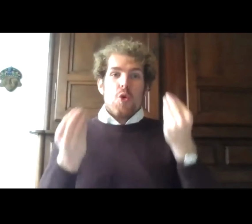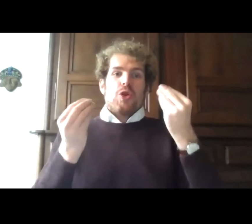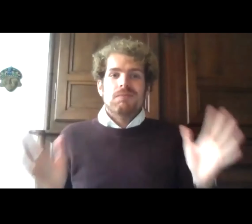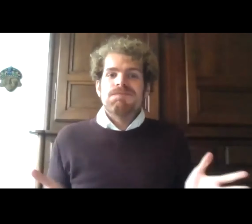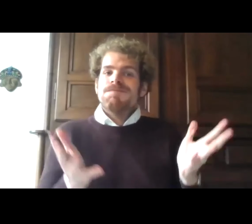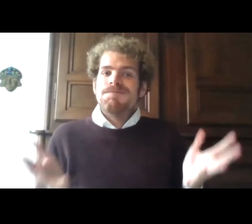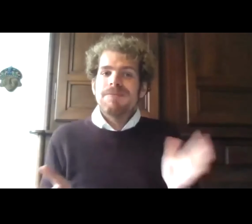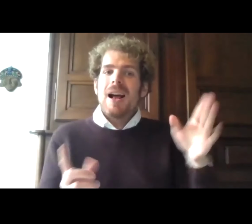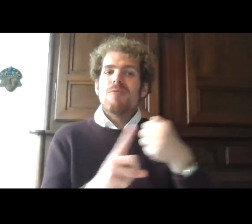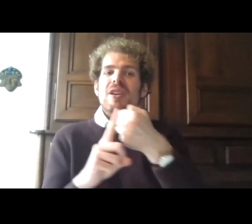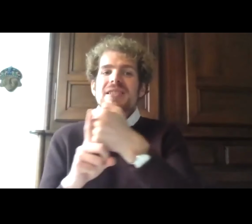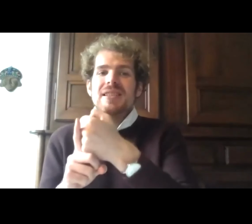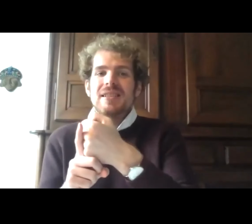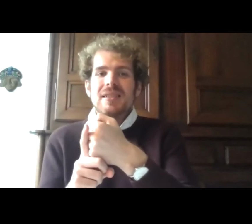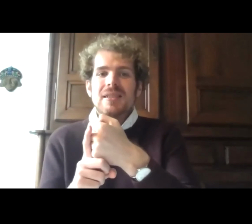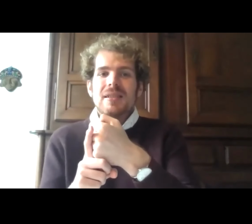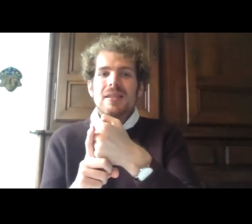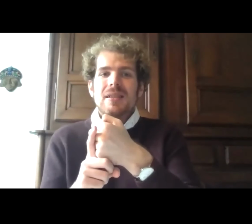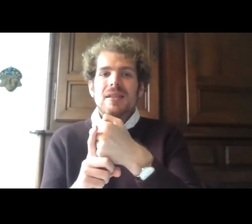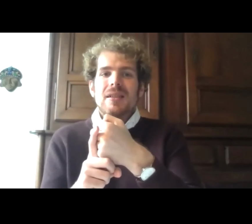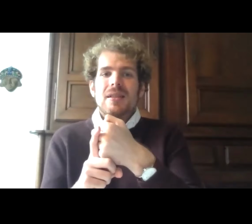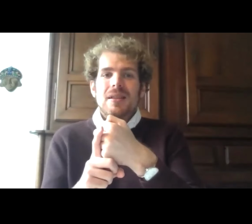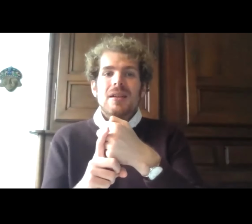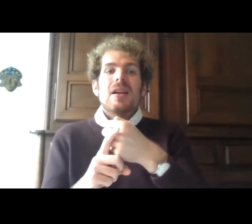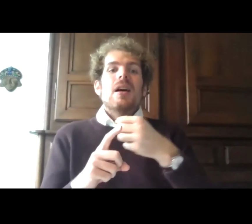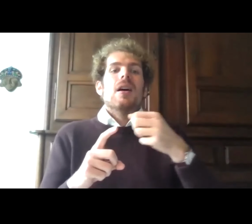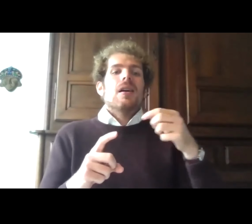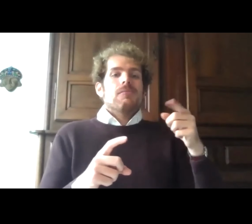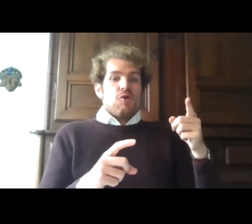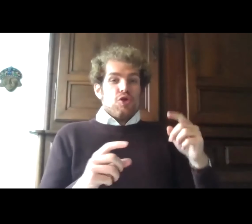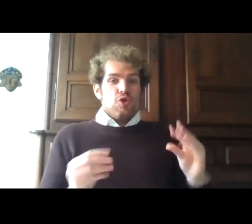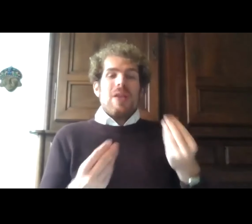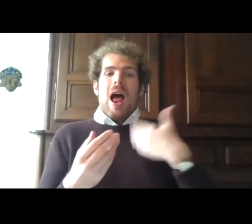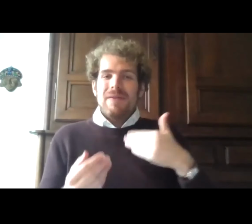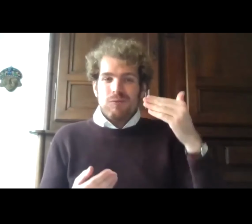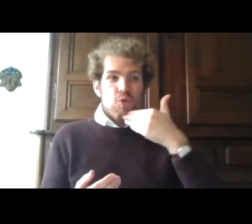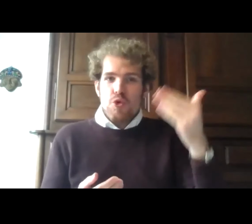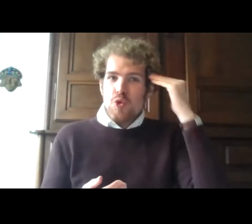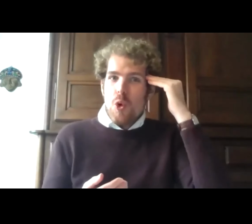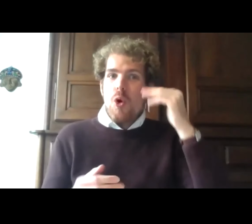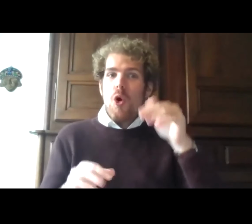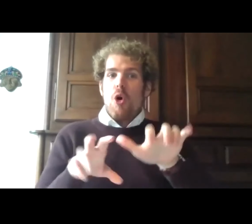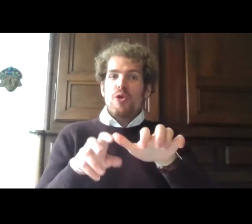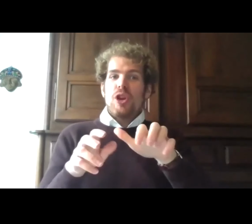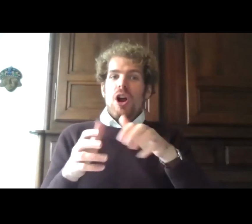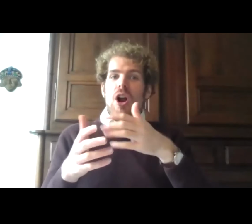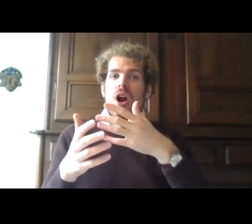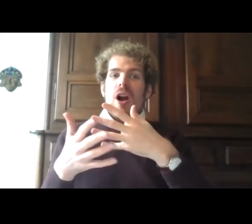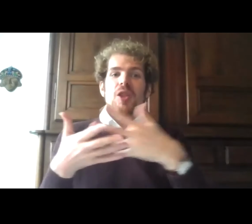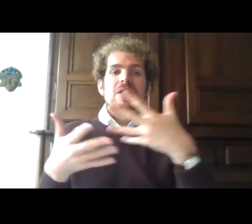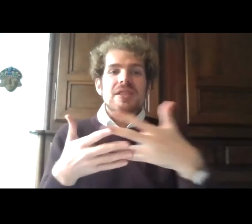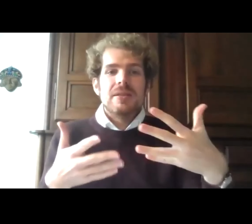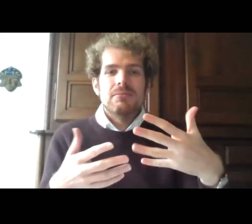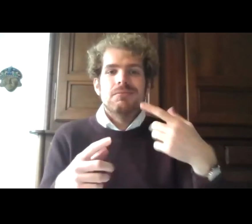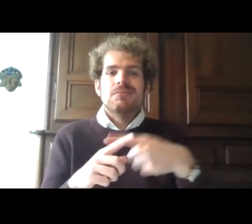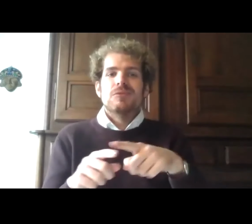And I do think it's really important to encourage the youth to really take the brunt of the advocacy work, because they do have